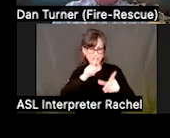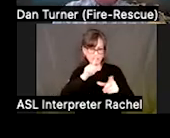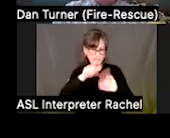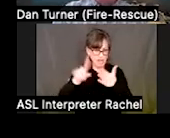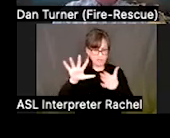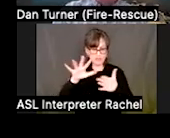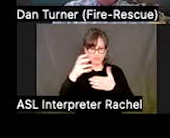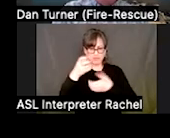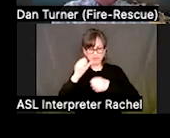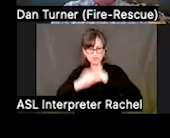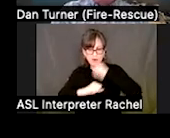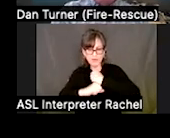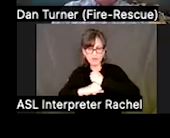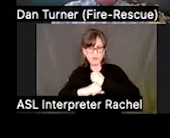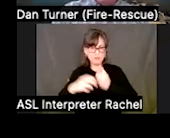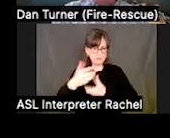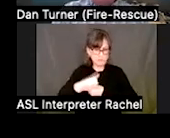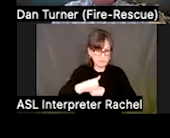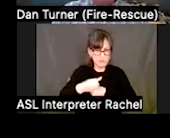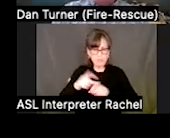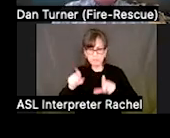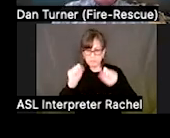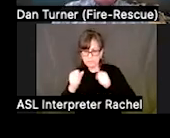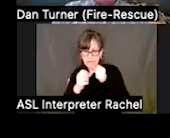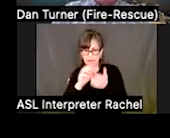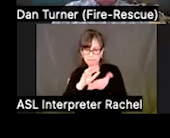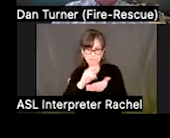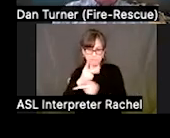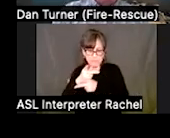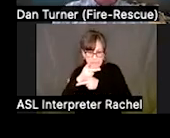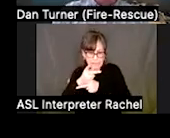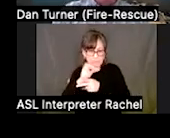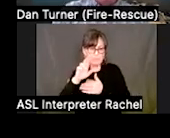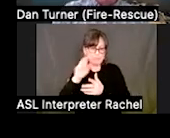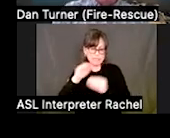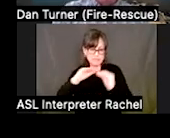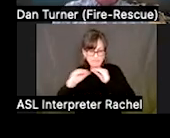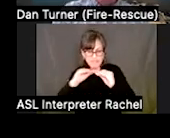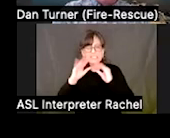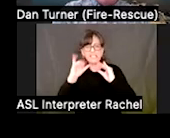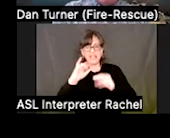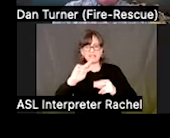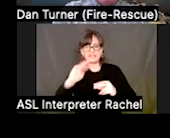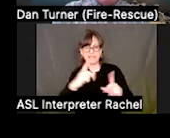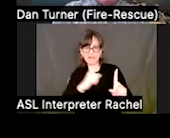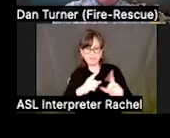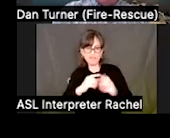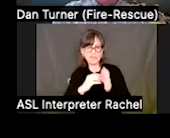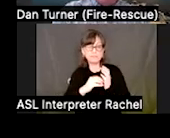salvageability, et cetera. So that's part of what their secondary mission was. Next slide.